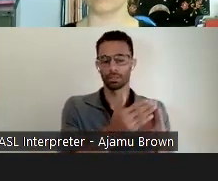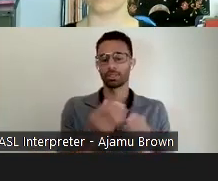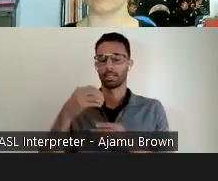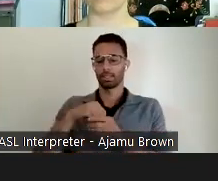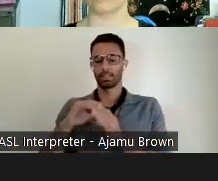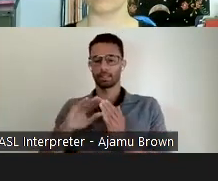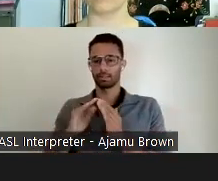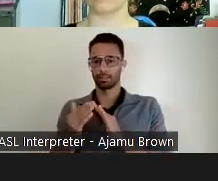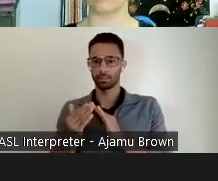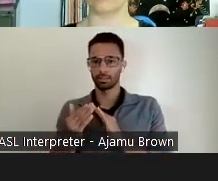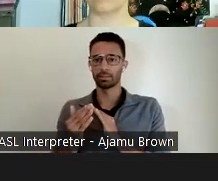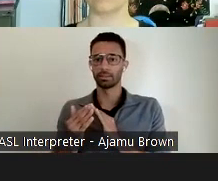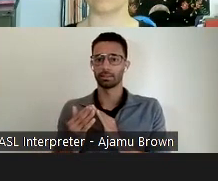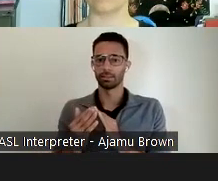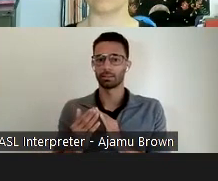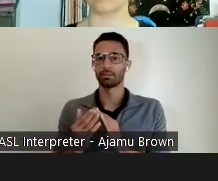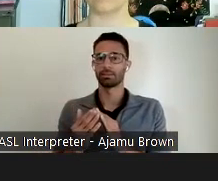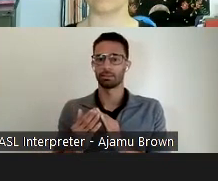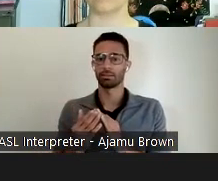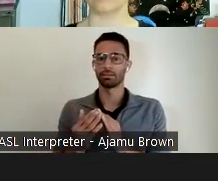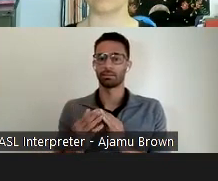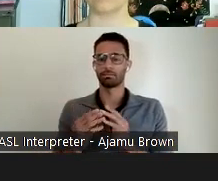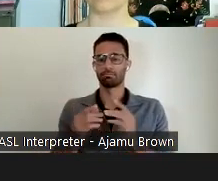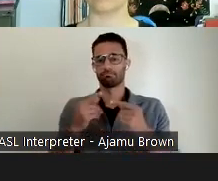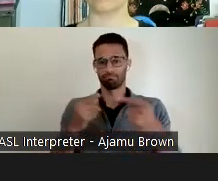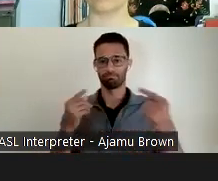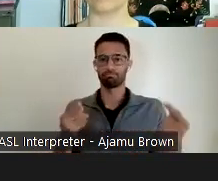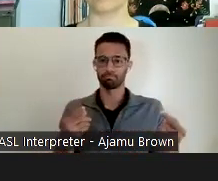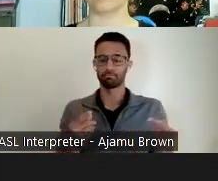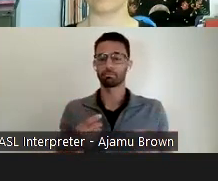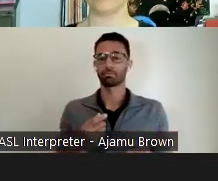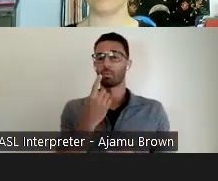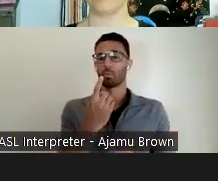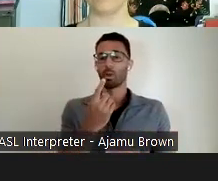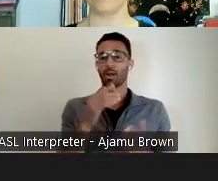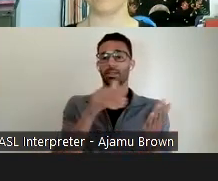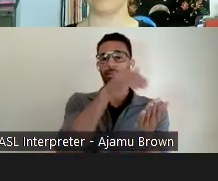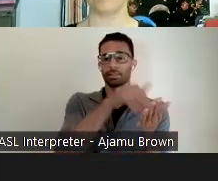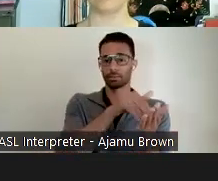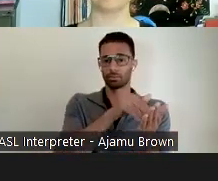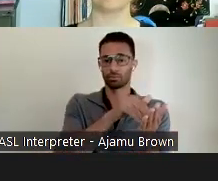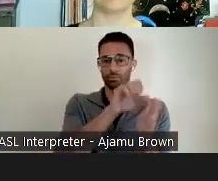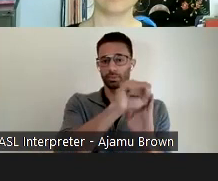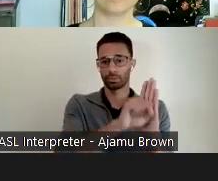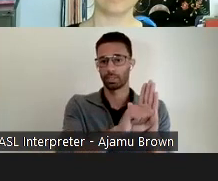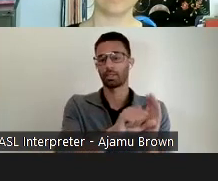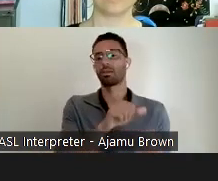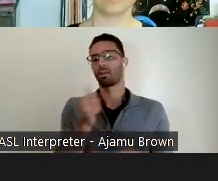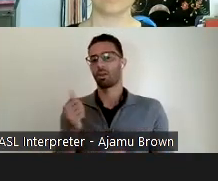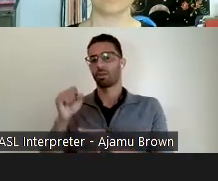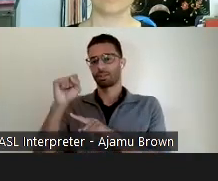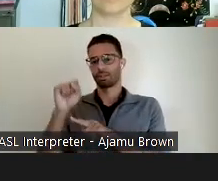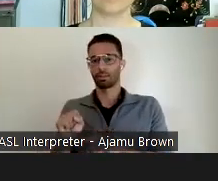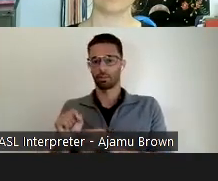of the state and one in the south, and different ways in which